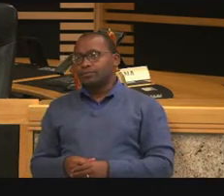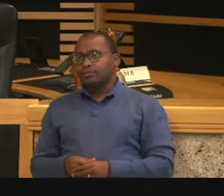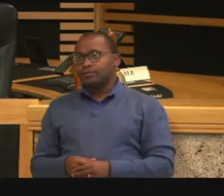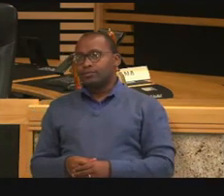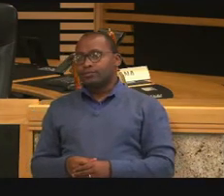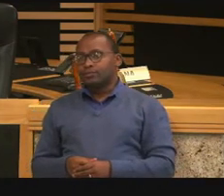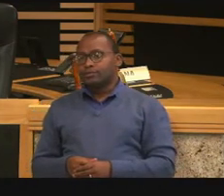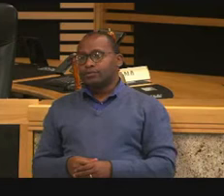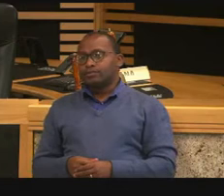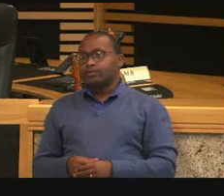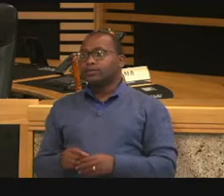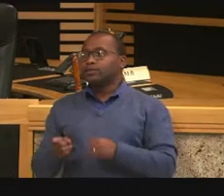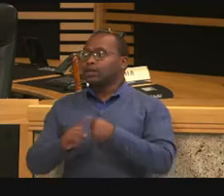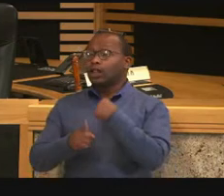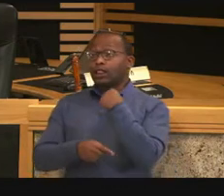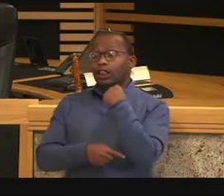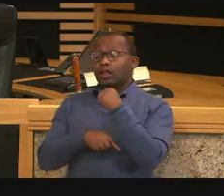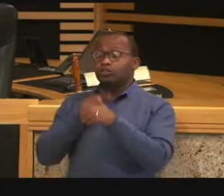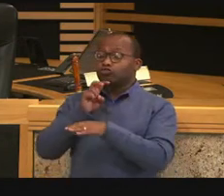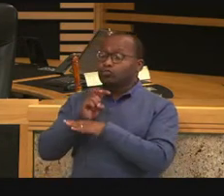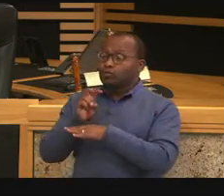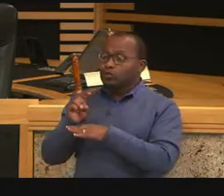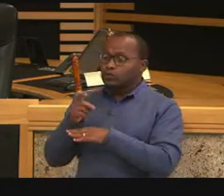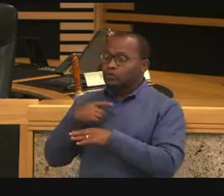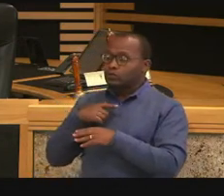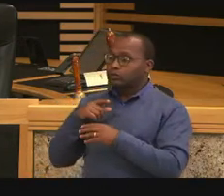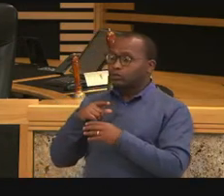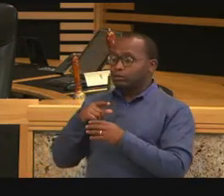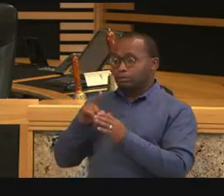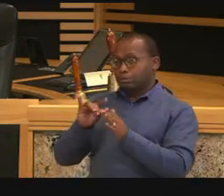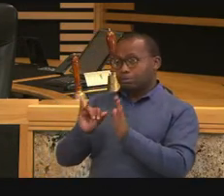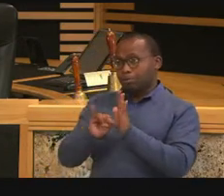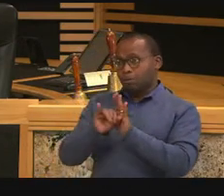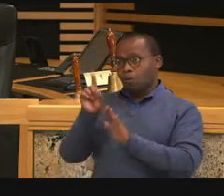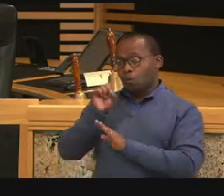And lastly, in terms of the school infrastructure,